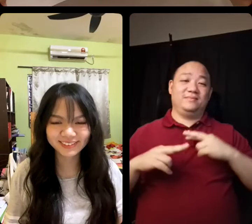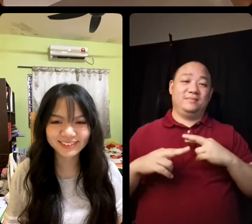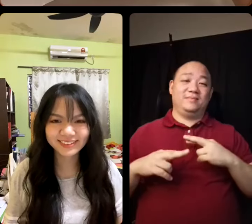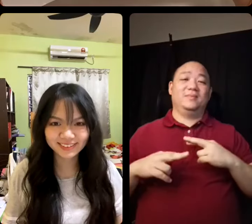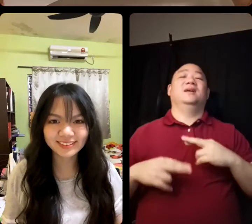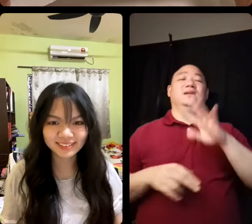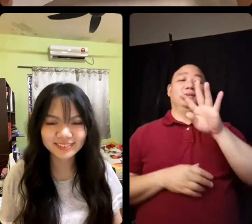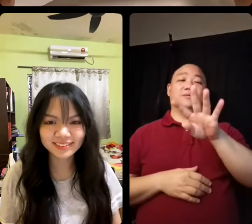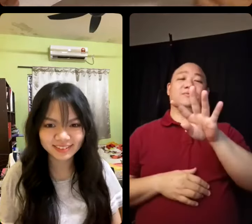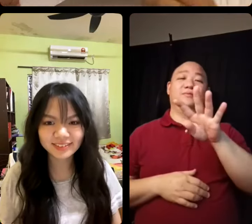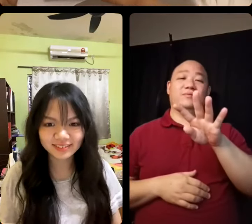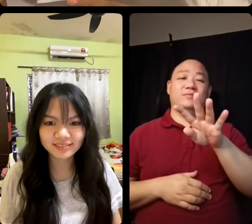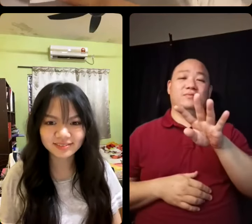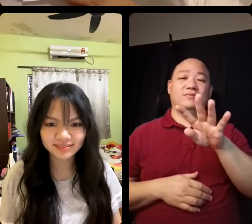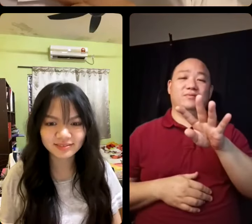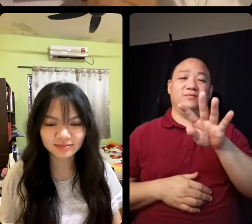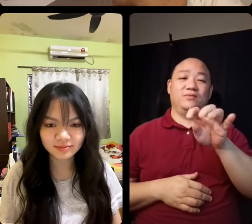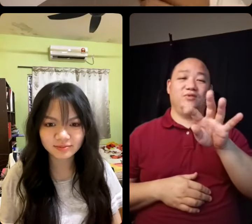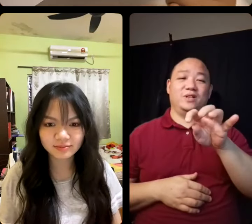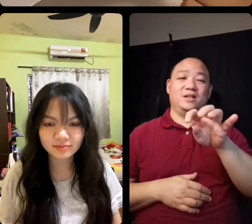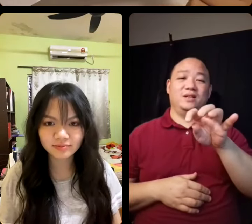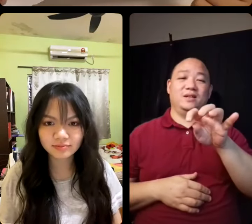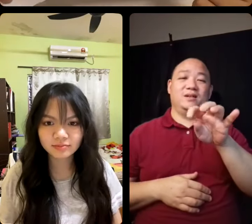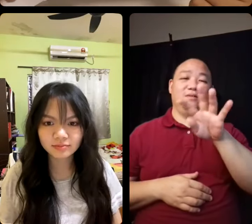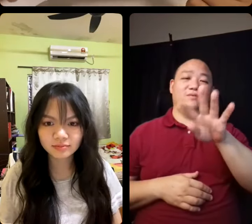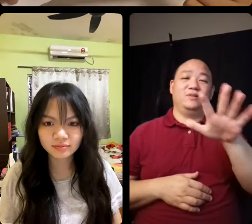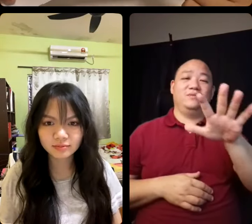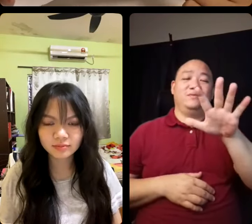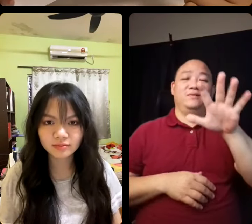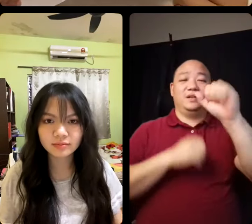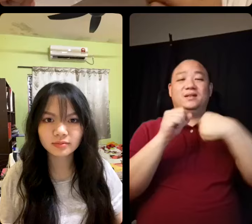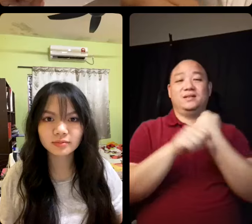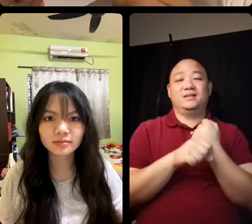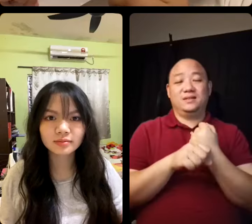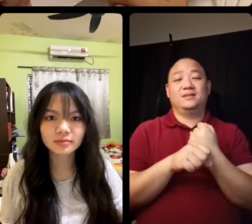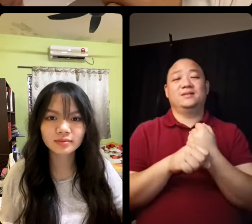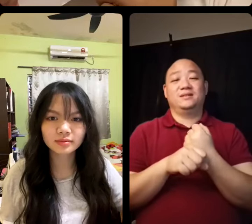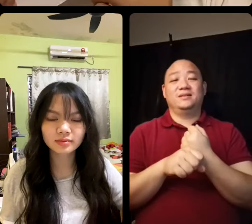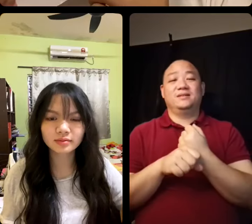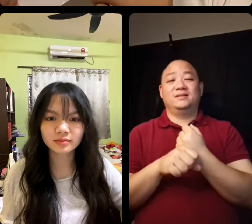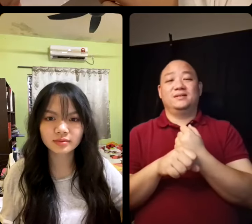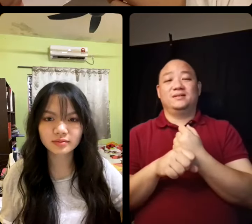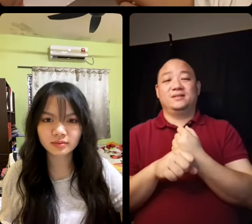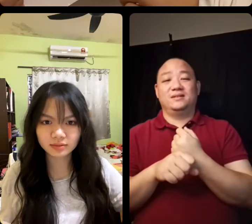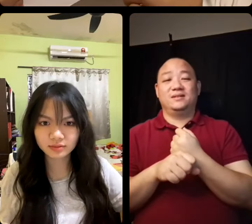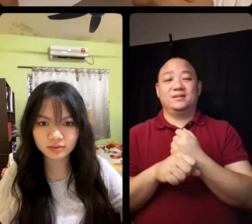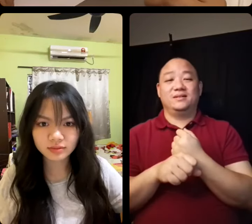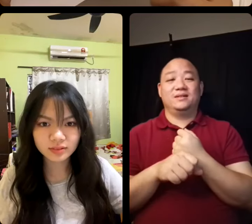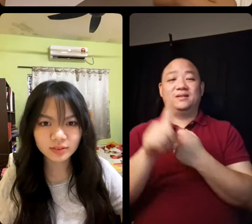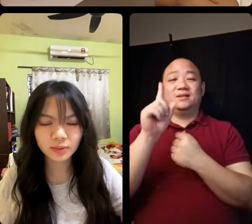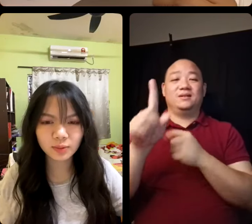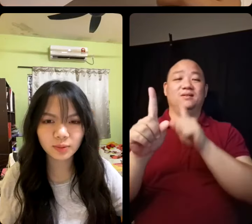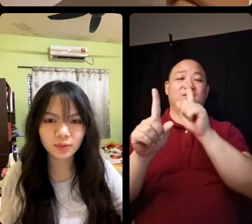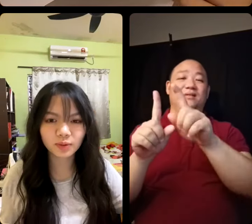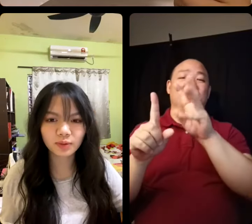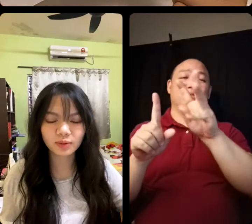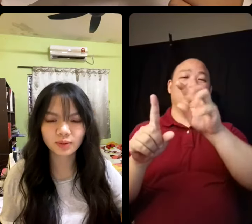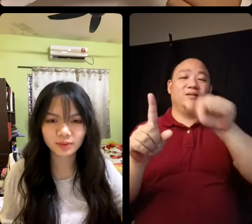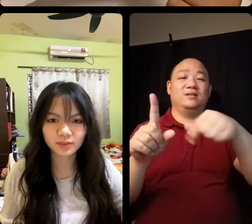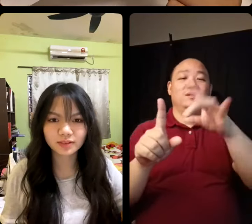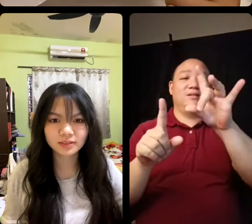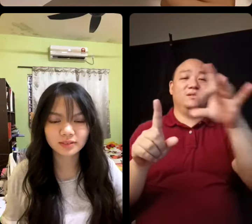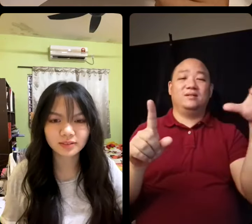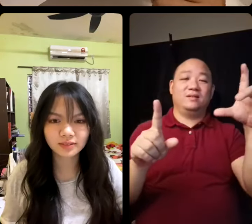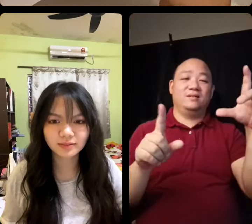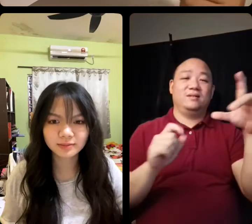okay? Yeah. And then, so after that, you will kira 45 years. Actually, it's equal to 116,800 hours. So,